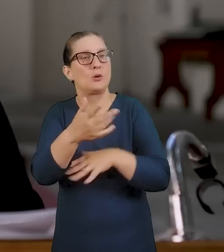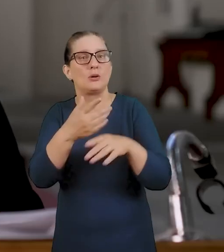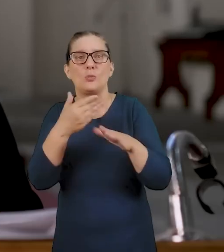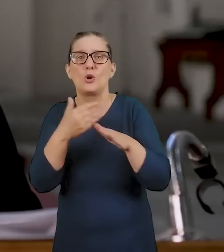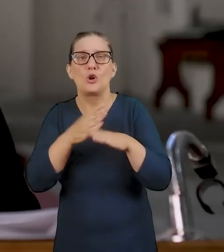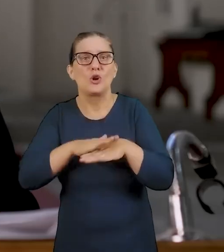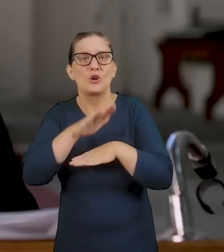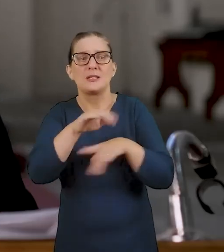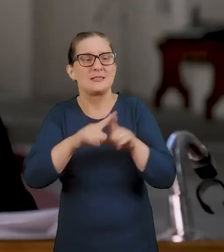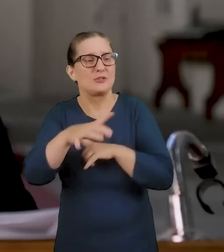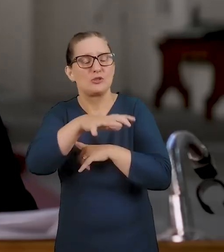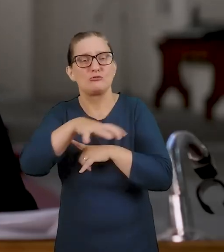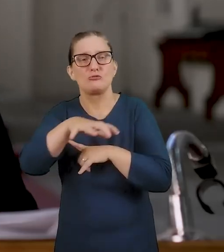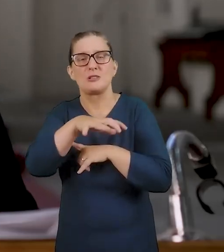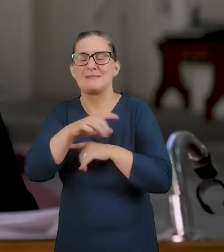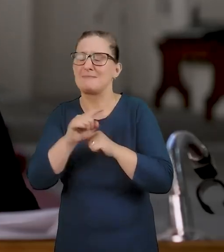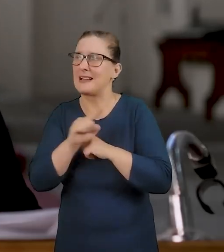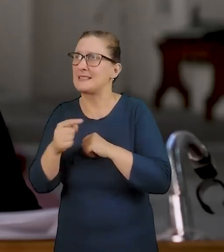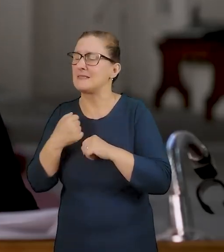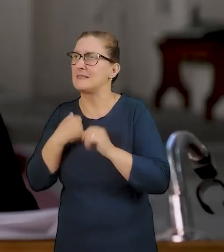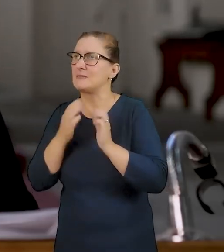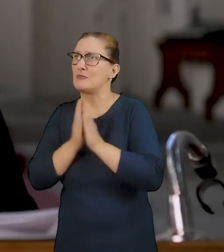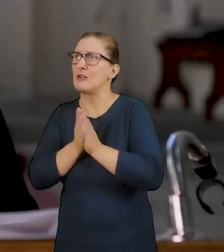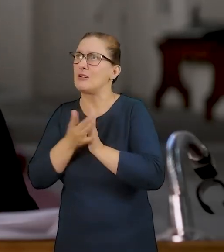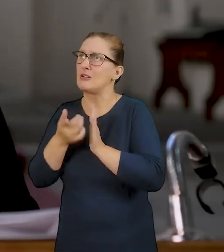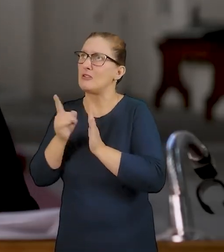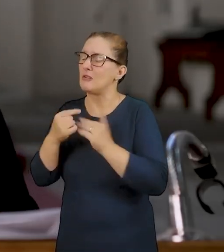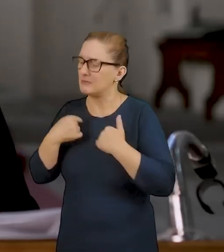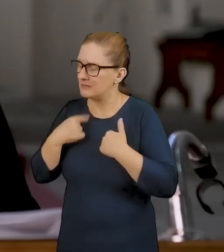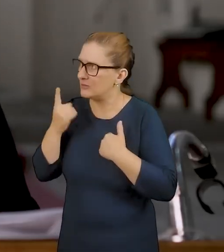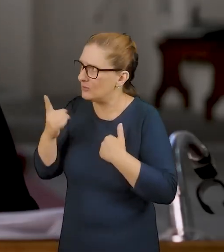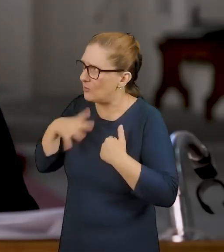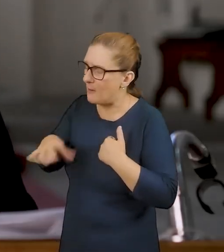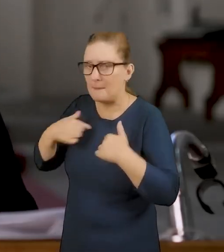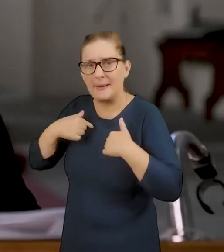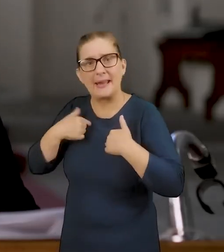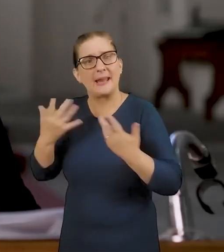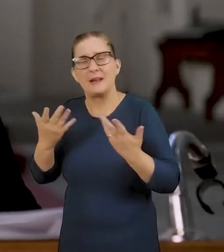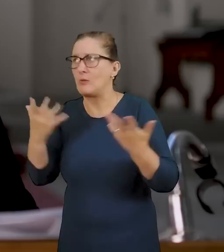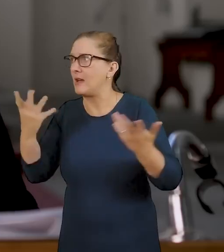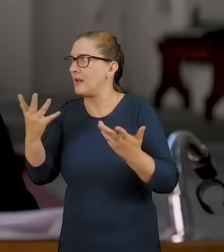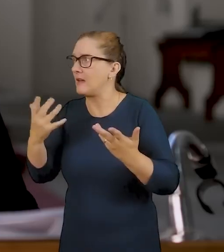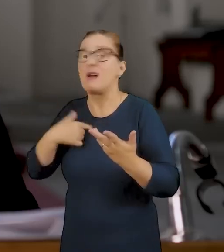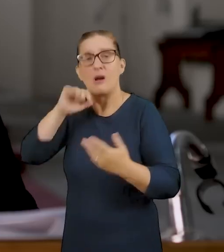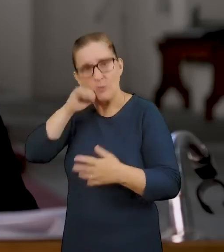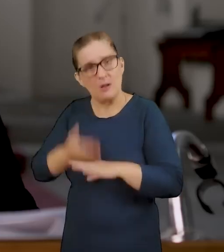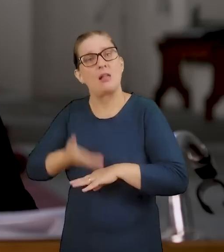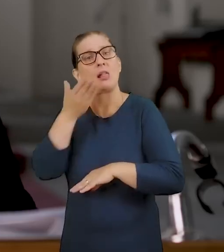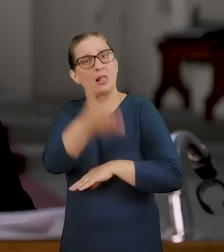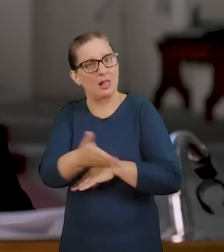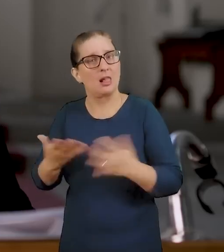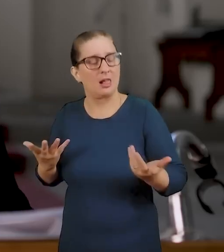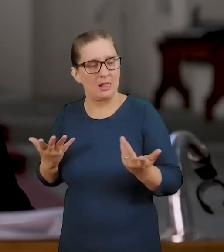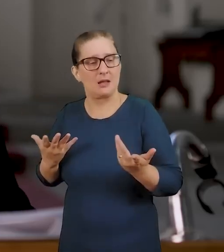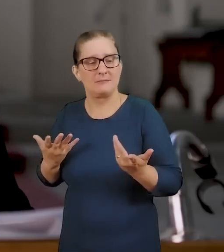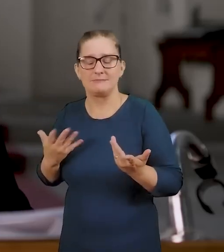had a significant impact on me to watch them, so much so that later I would pray in my own life, God, wherever you want me to go, whatever you want